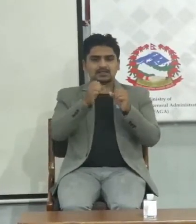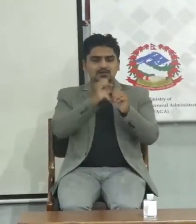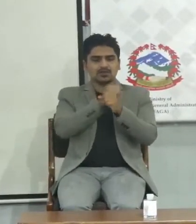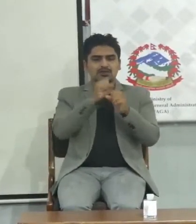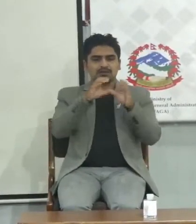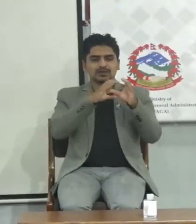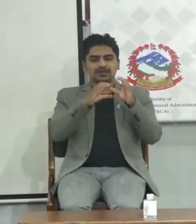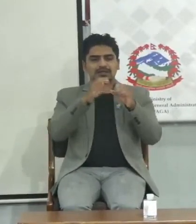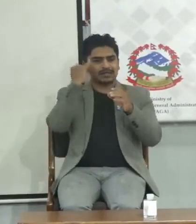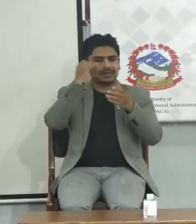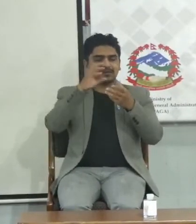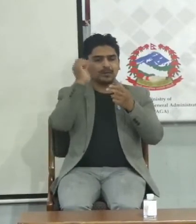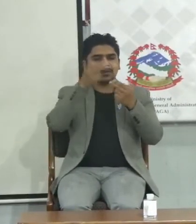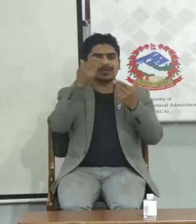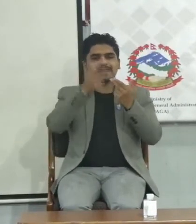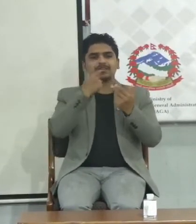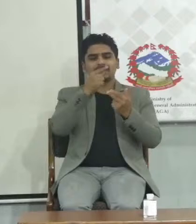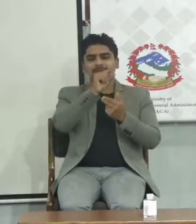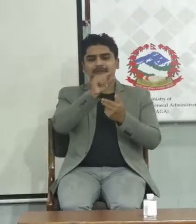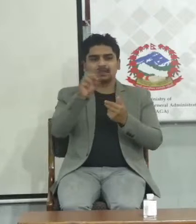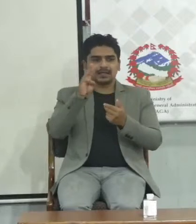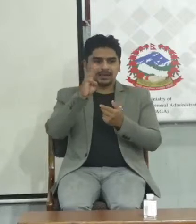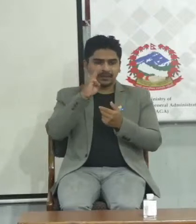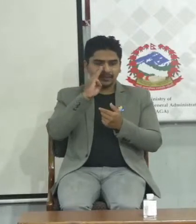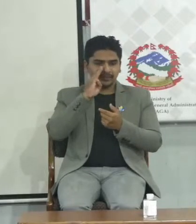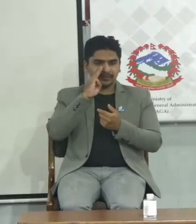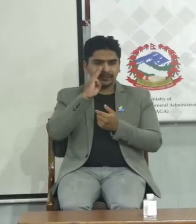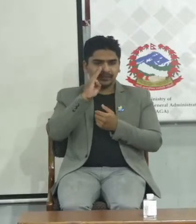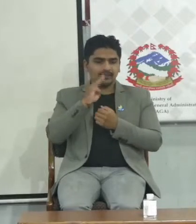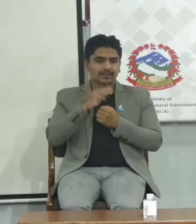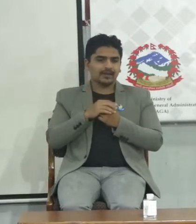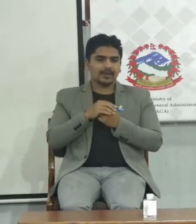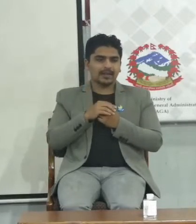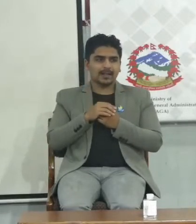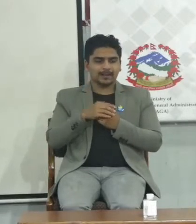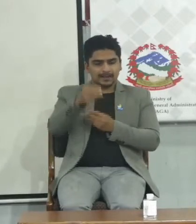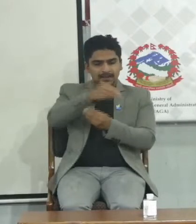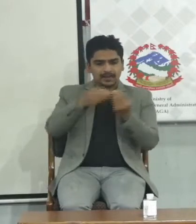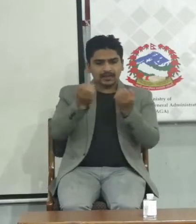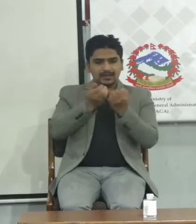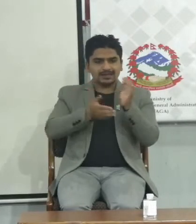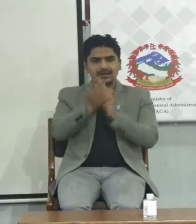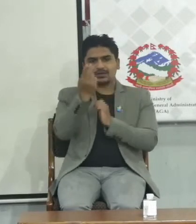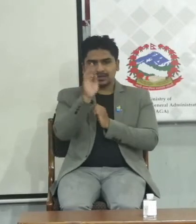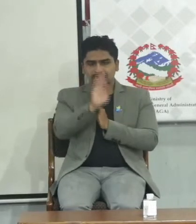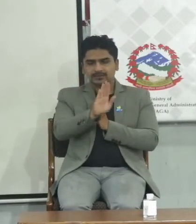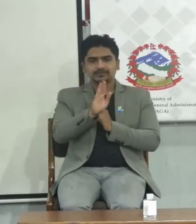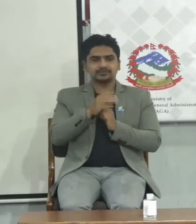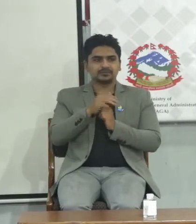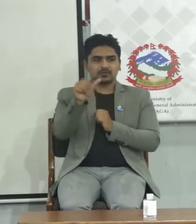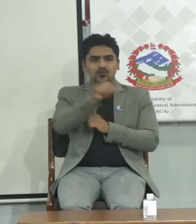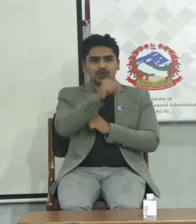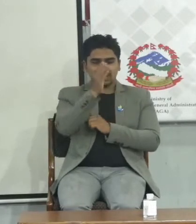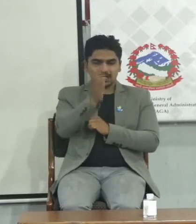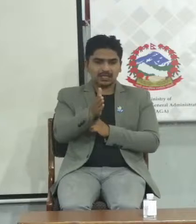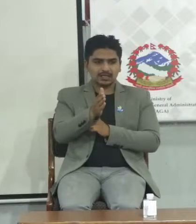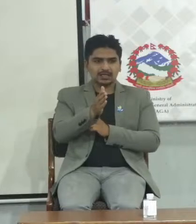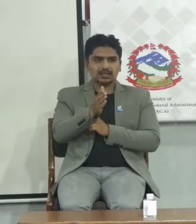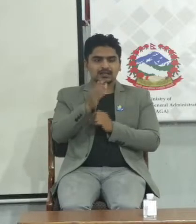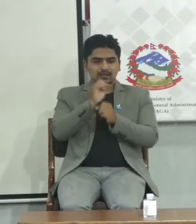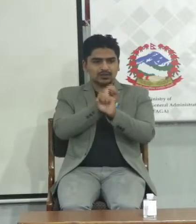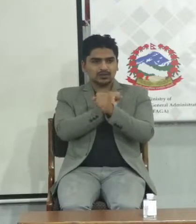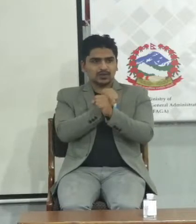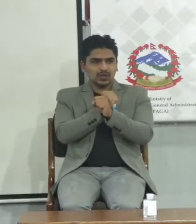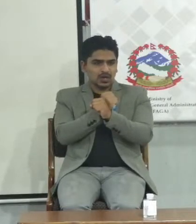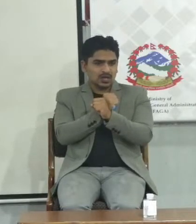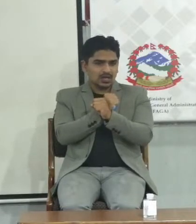that sharing. And so what is the crisis communication, what is the role of the communication,